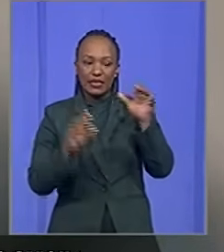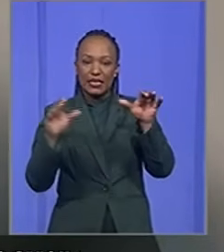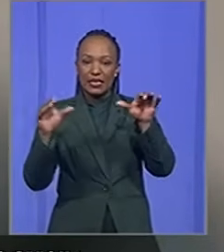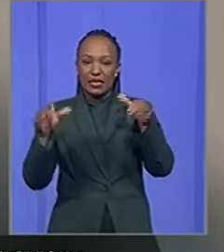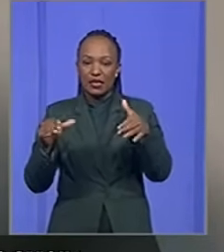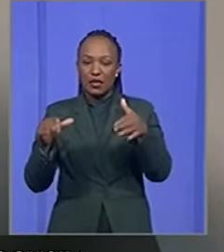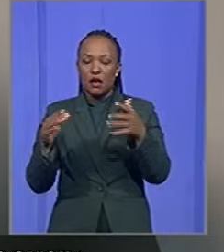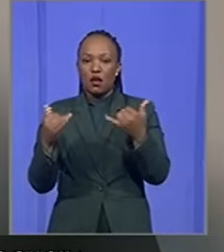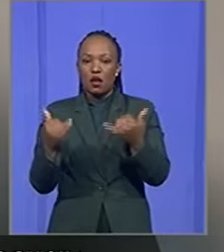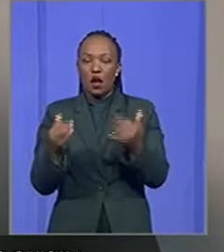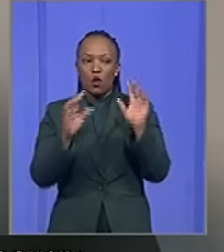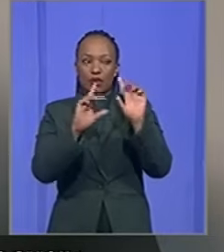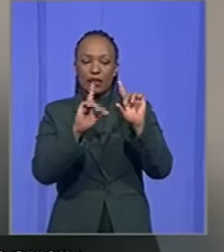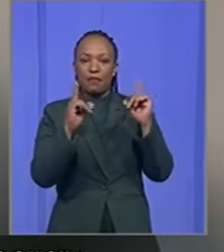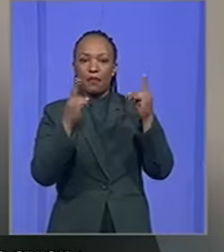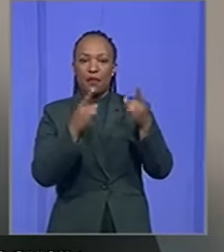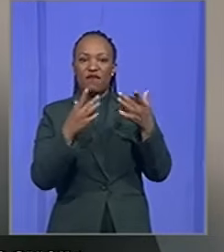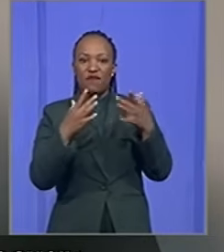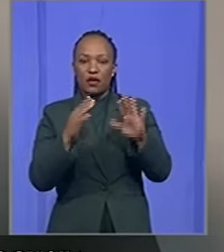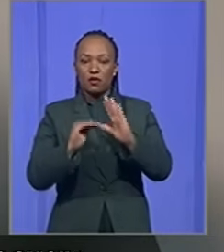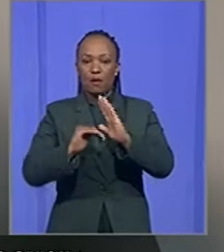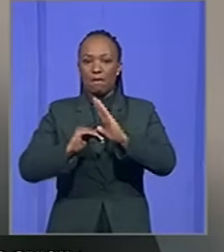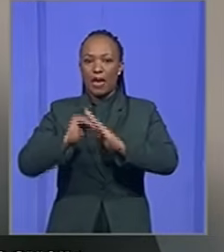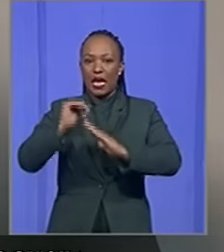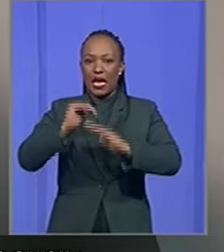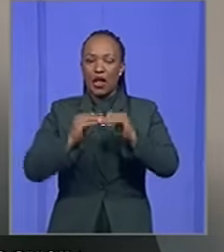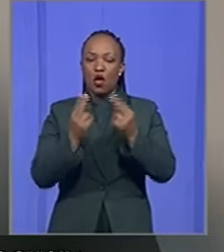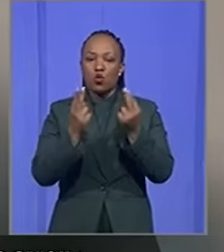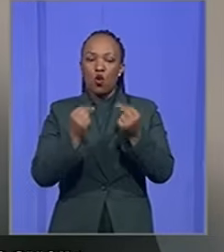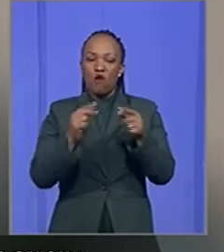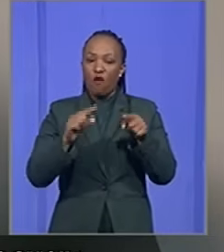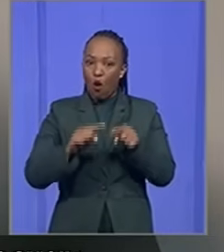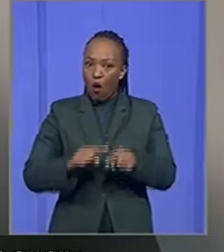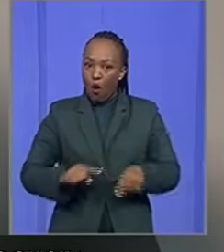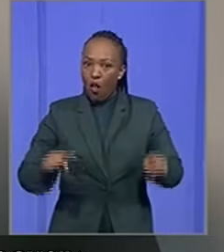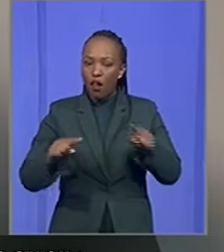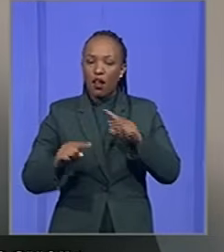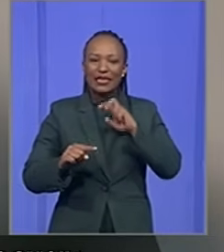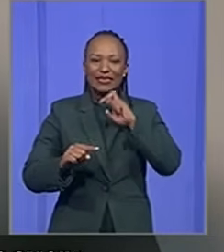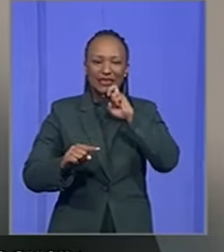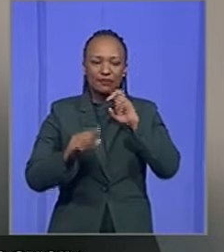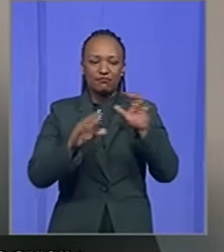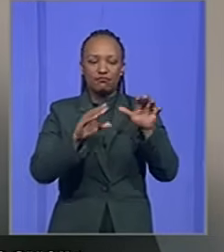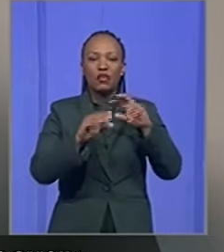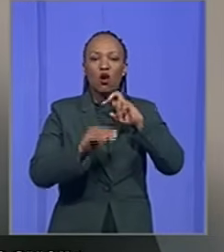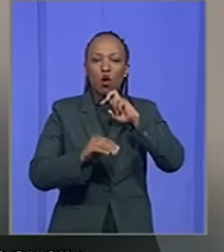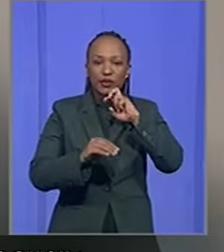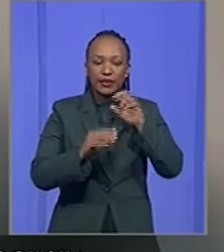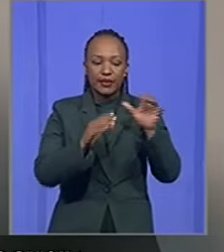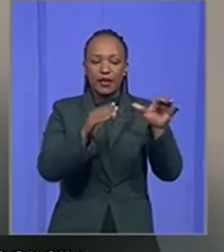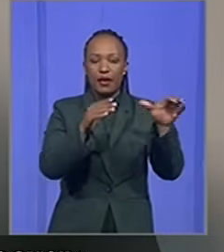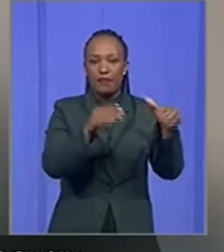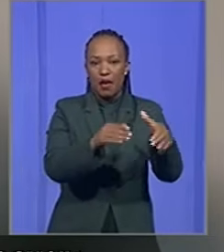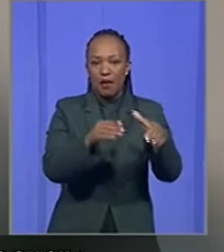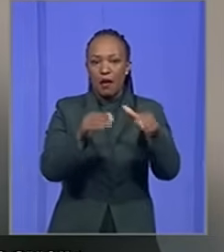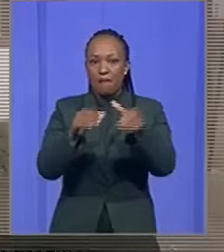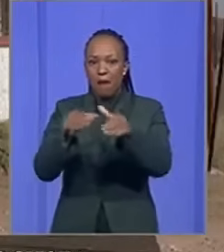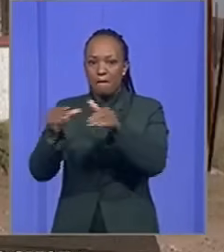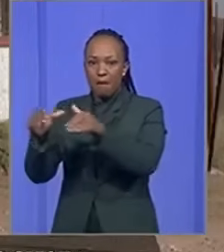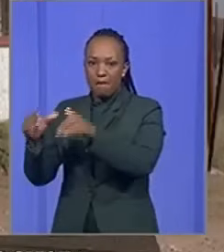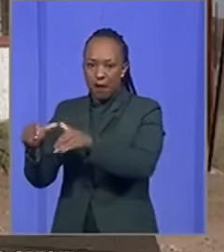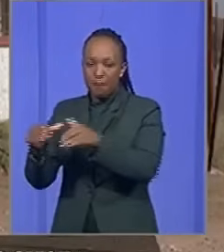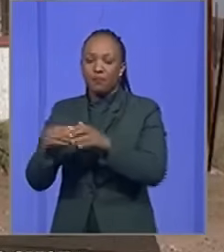go konosetsa tema ya kago sešwa ya makgotla otlhe mo sedikeng go ya ka thebolelo ya molao ya tsamaiso ya